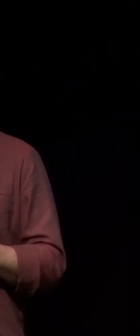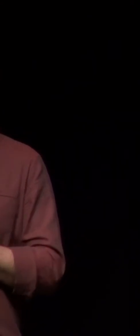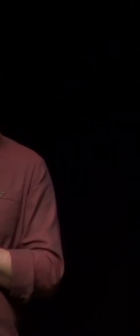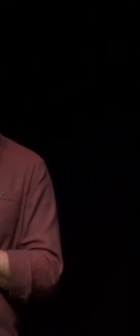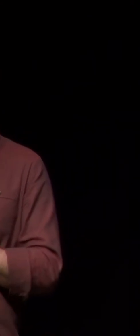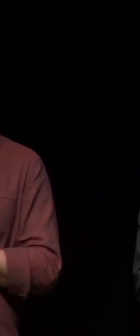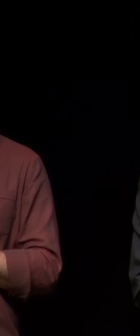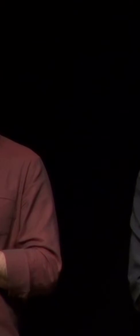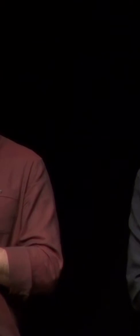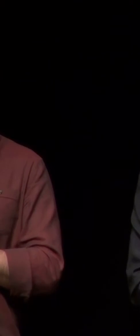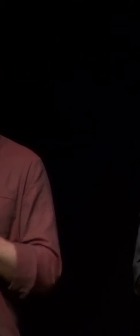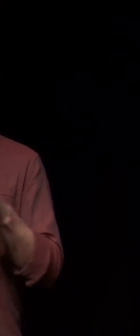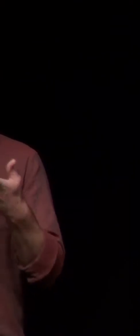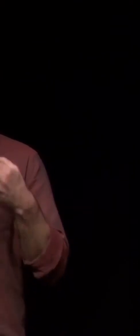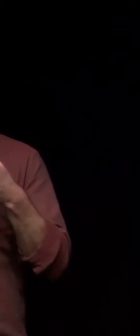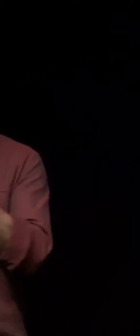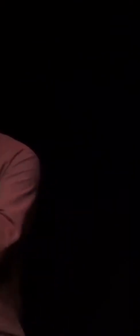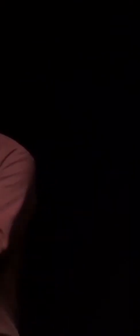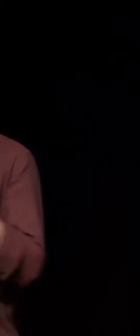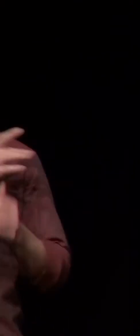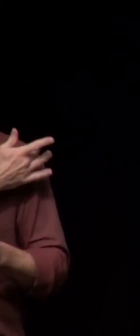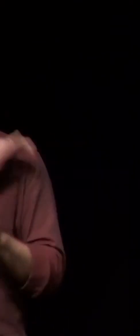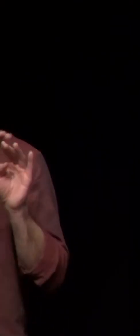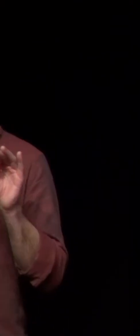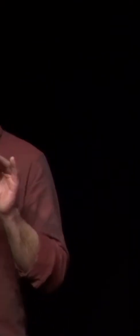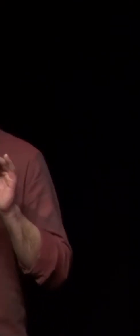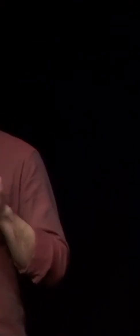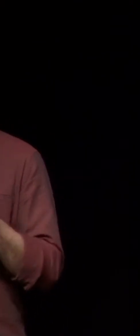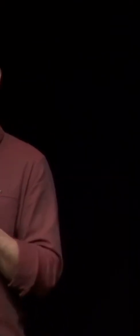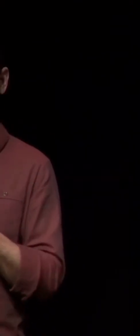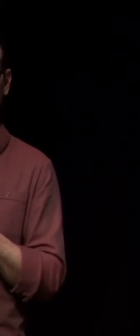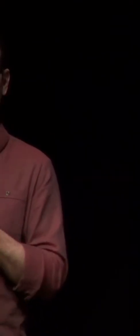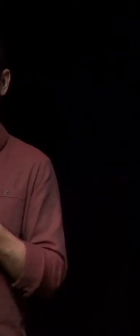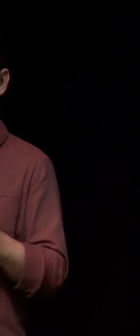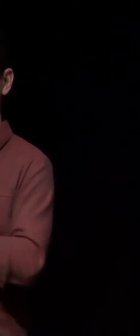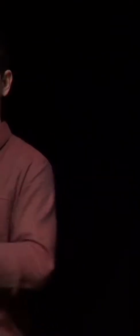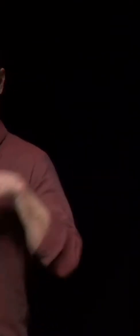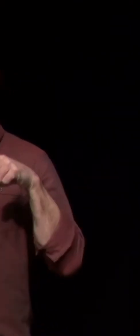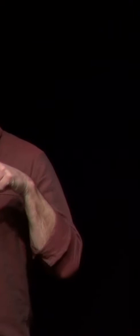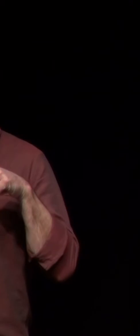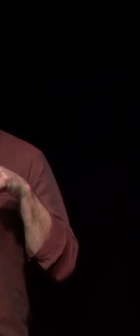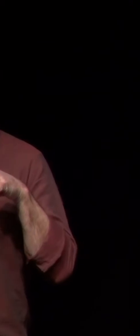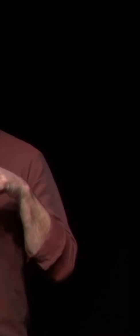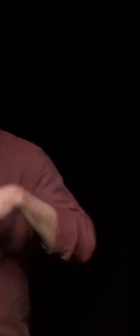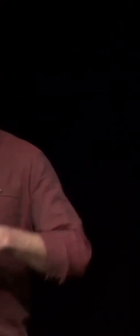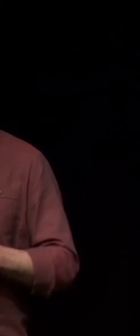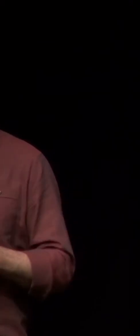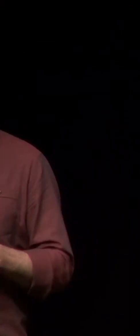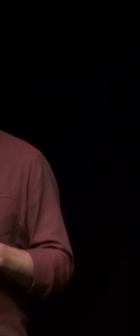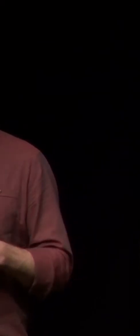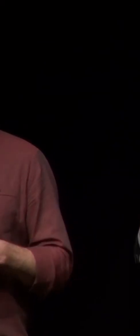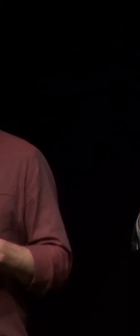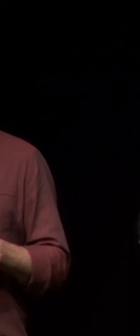with the provinces on getting the optional protocol adopted in our country. That would add a whole other set